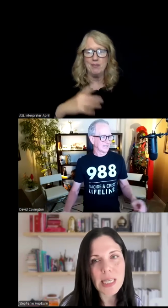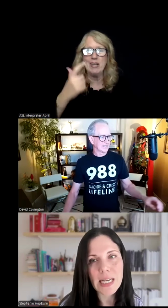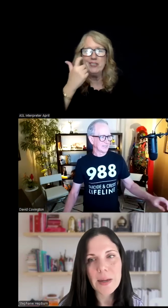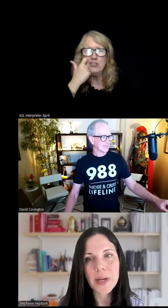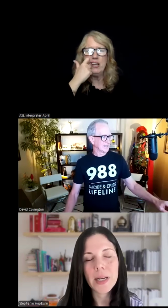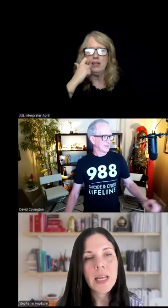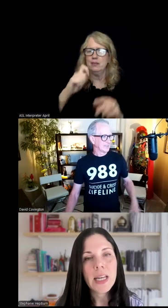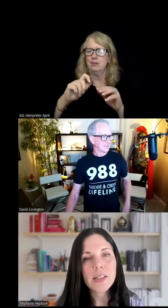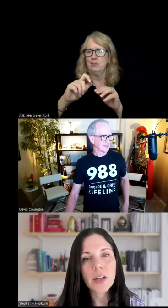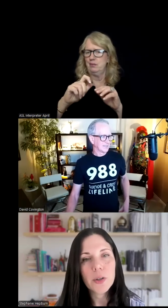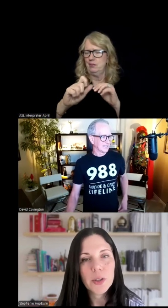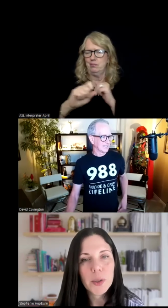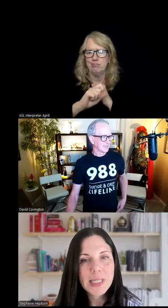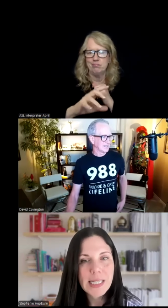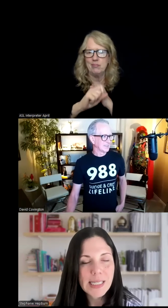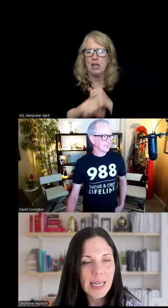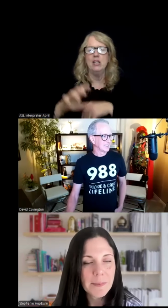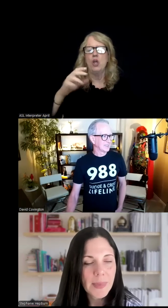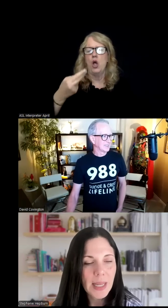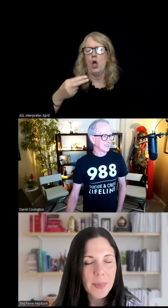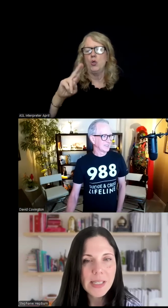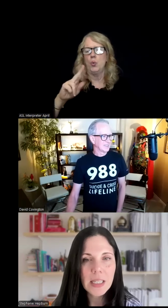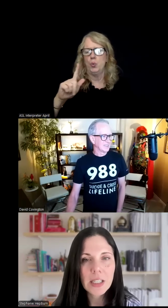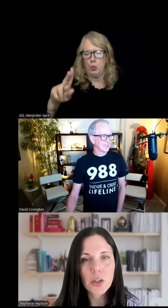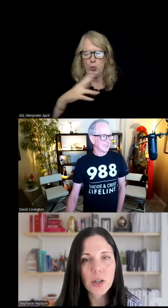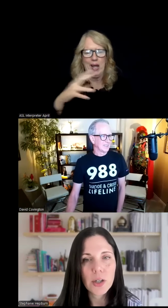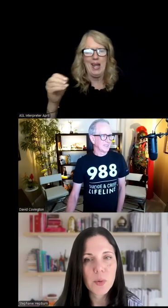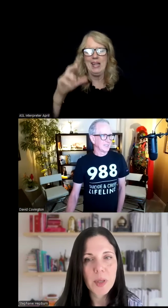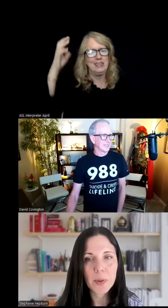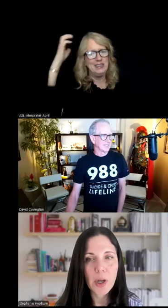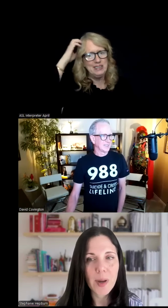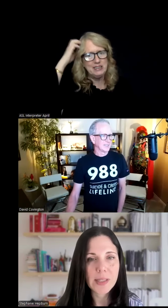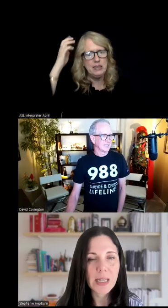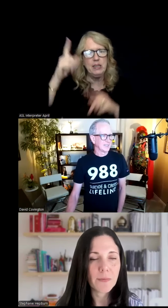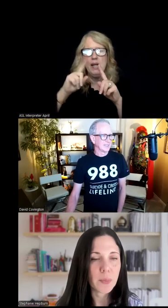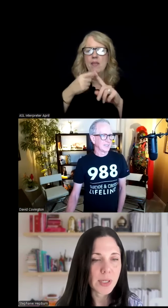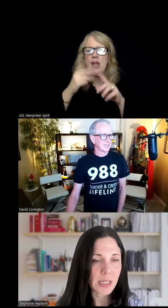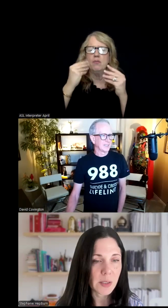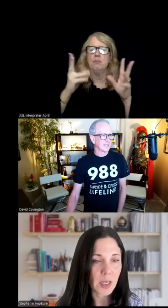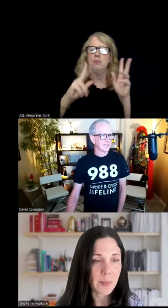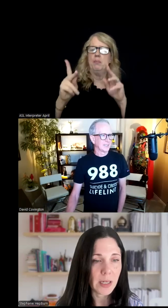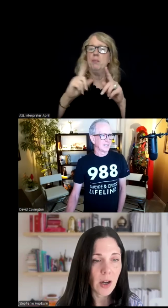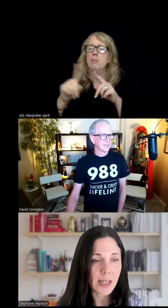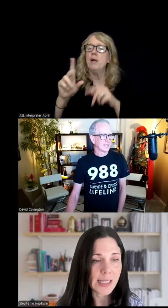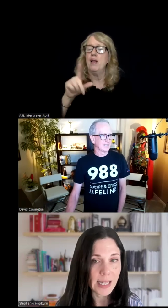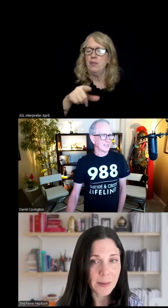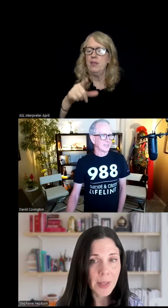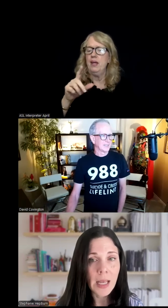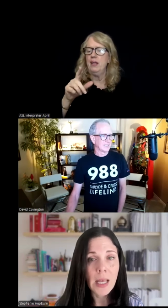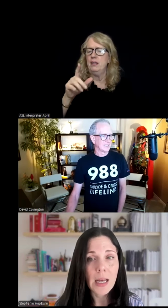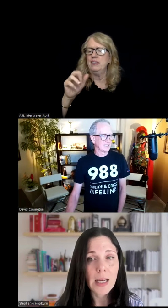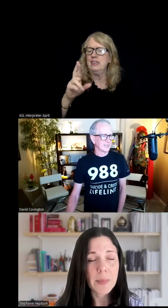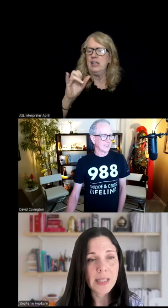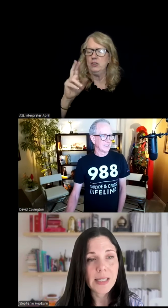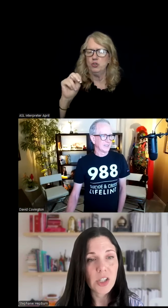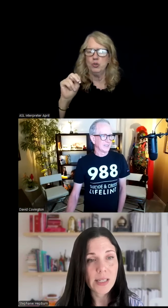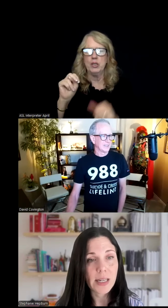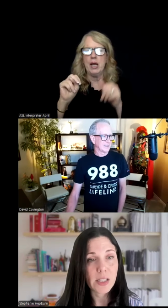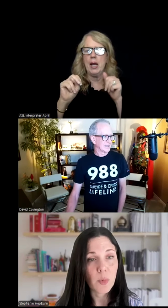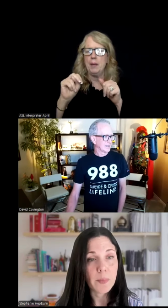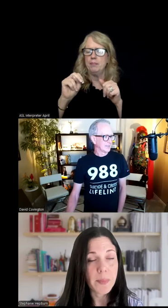if you've seen it, but it's on Hulu and Disney. And it basically turns what people know about the Stanford Prison Experiment on its head. And